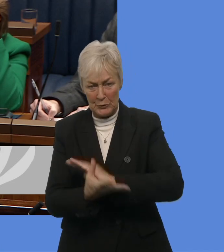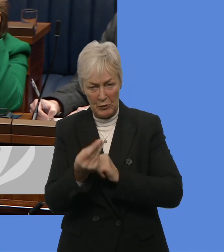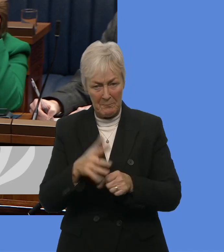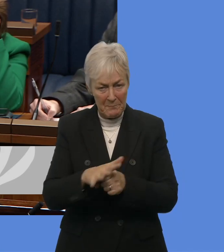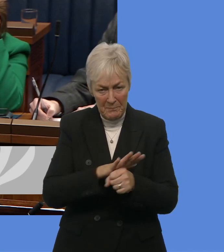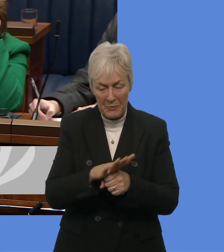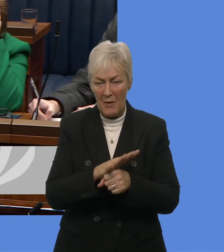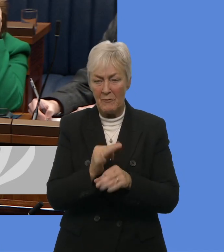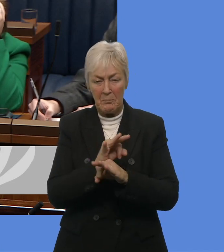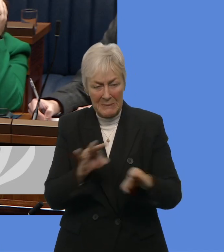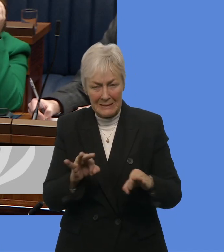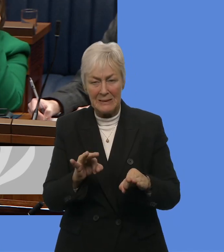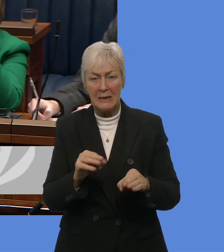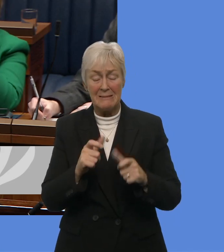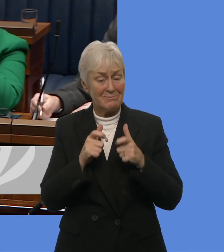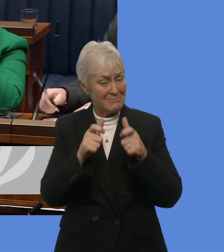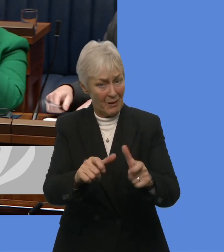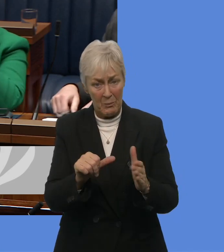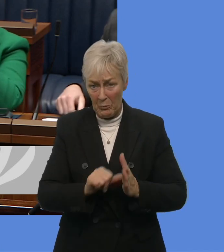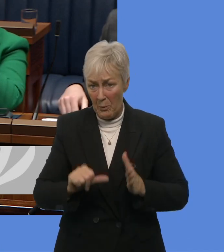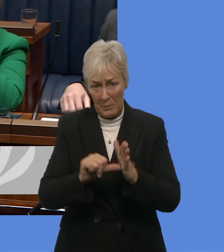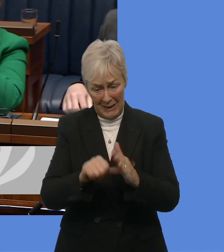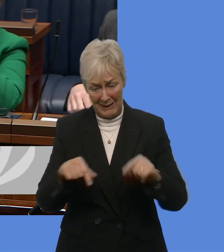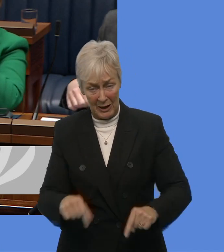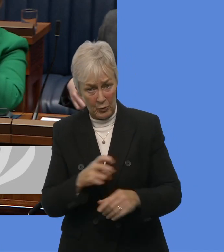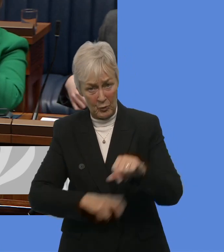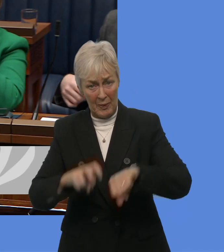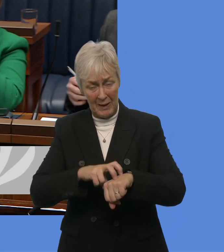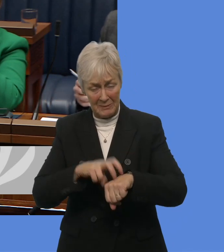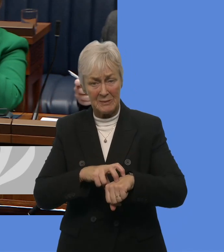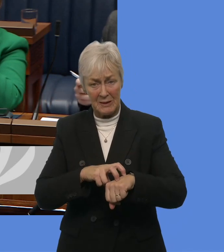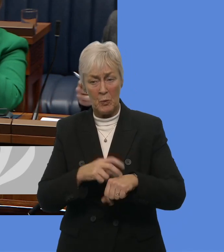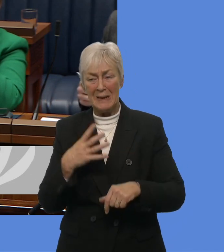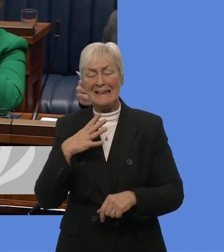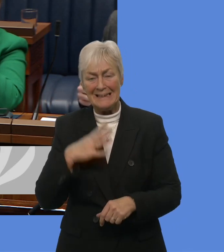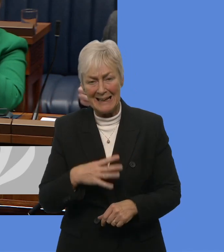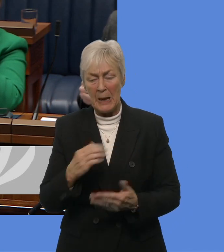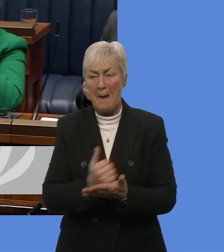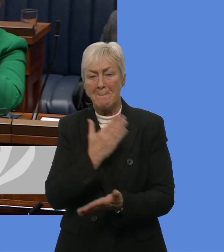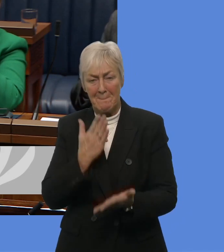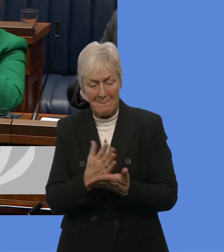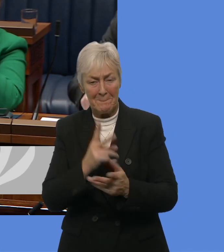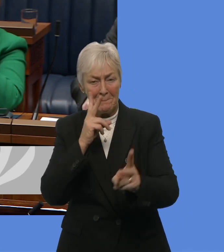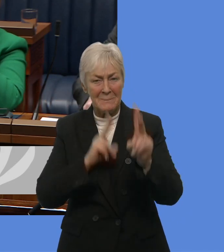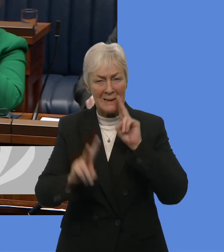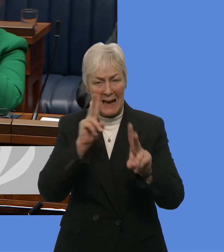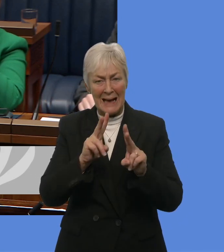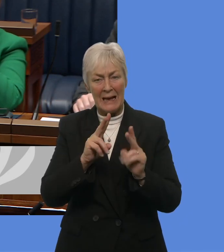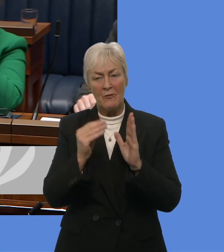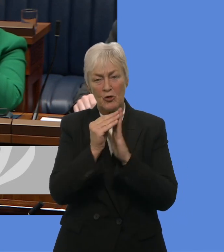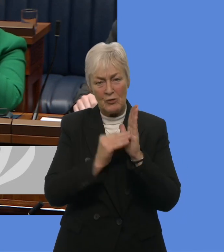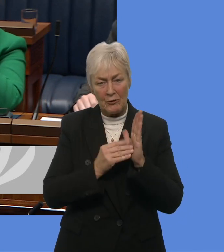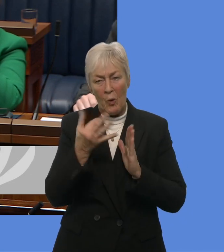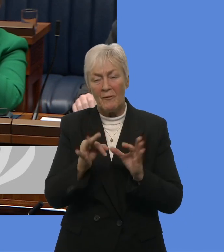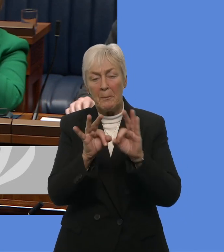any place, and that remains the case for here. We absolutely need there to be that underlying agenda of peace